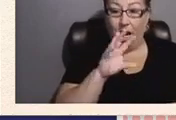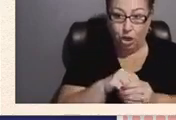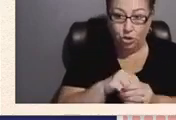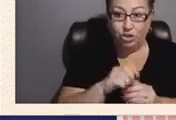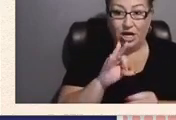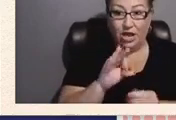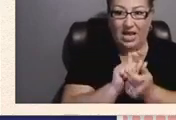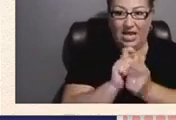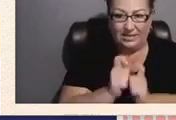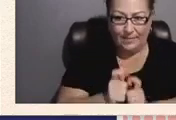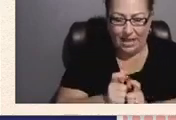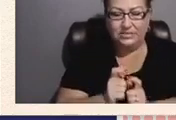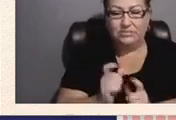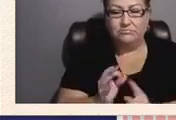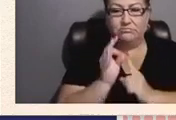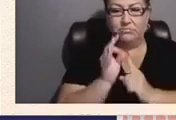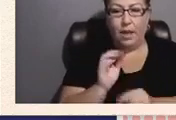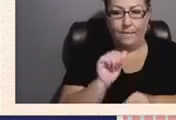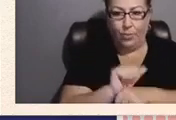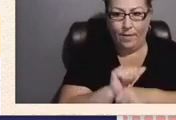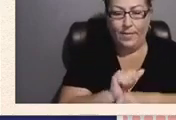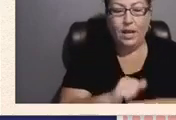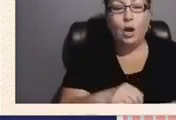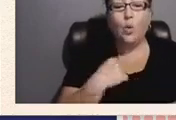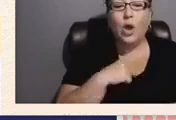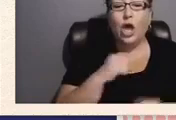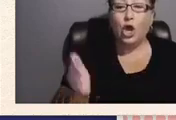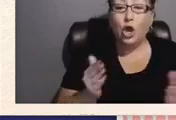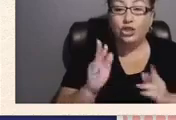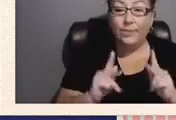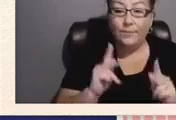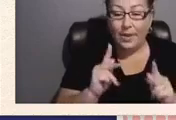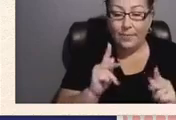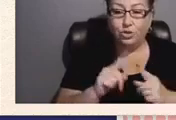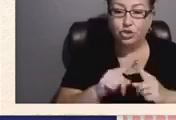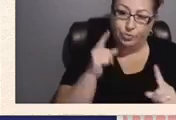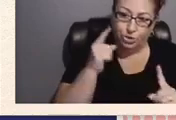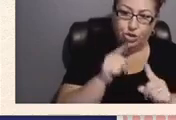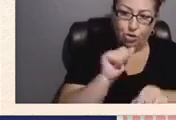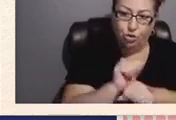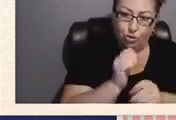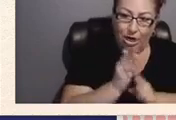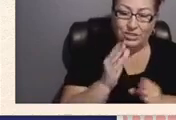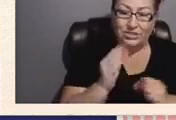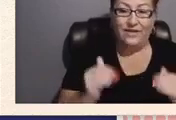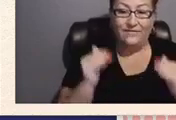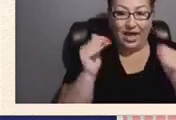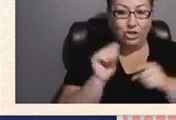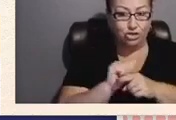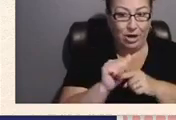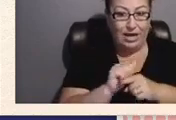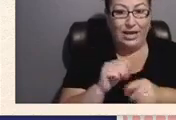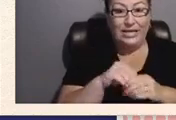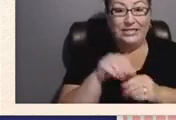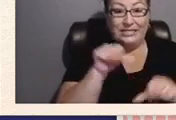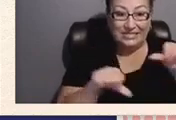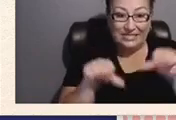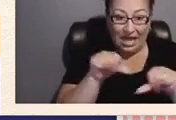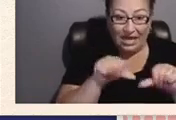employment. And we're encouraging individuals to pursue careers in advanced training in science,